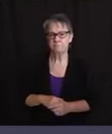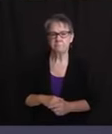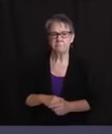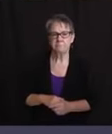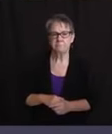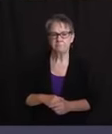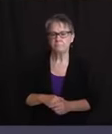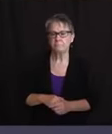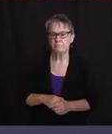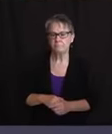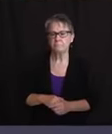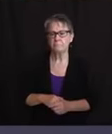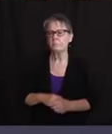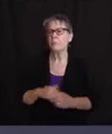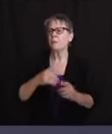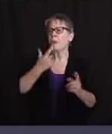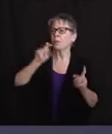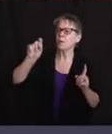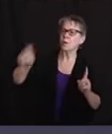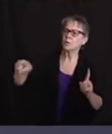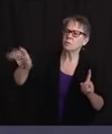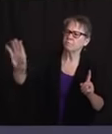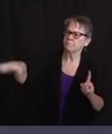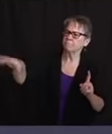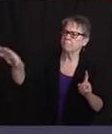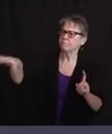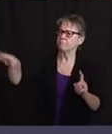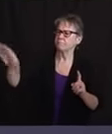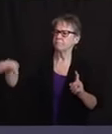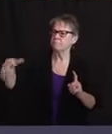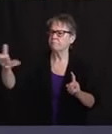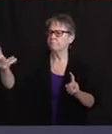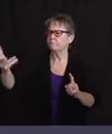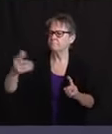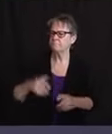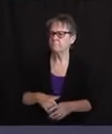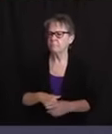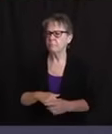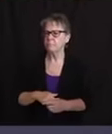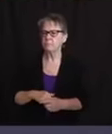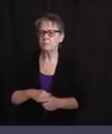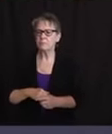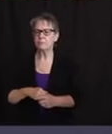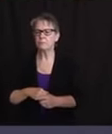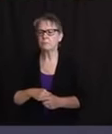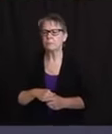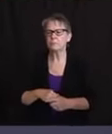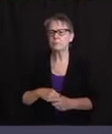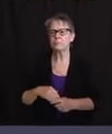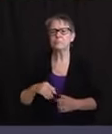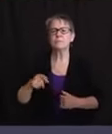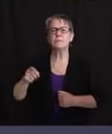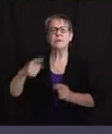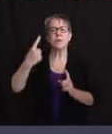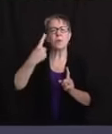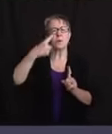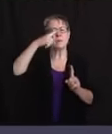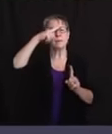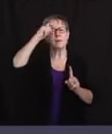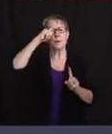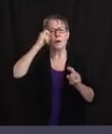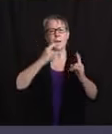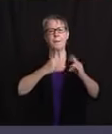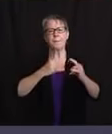know you're back there. I'm here. We've heard from at least one summer camp that has canceled its programming for the entire summer, and